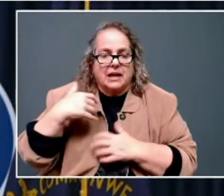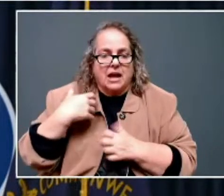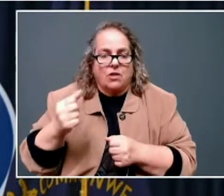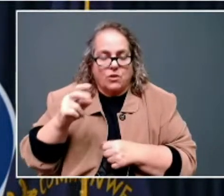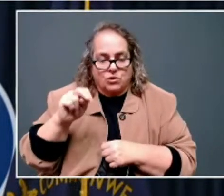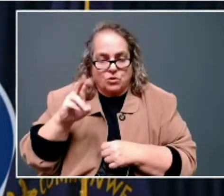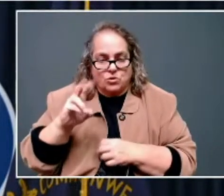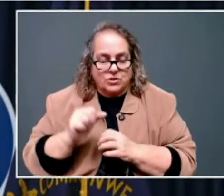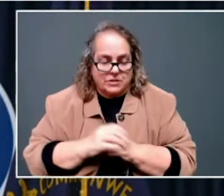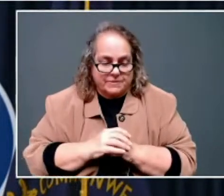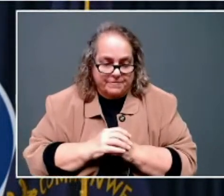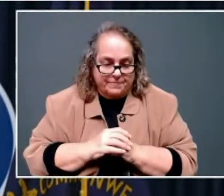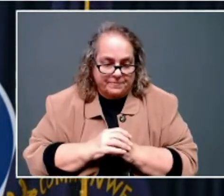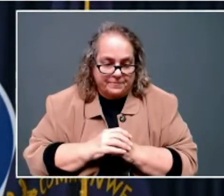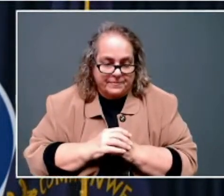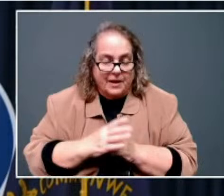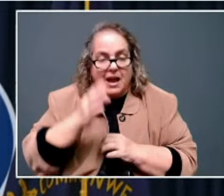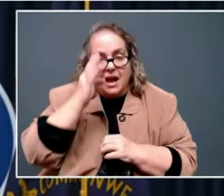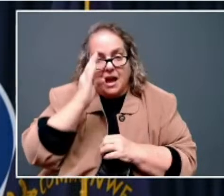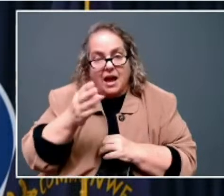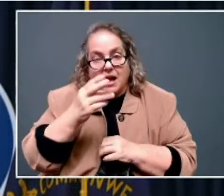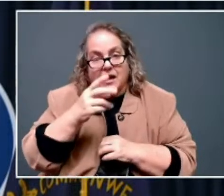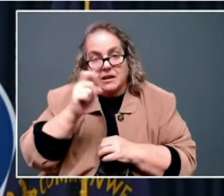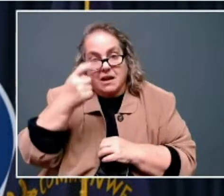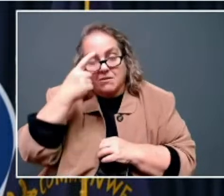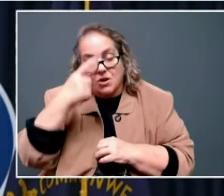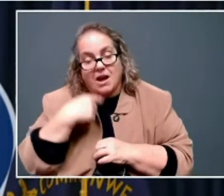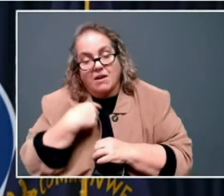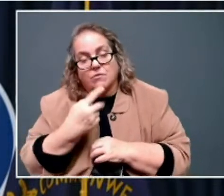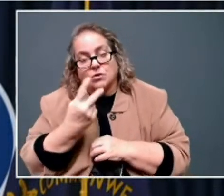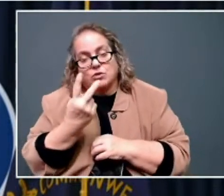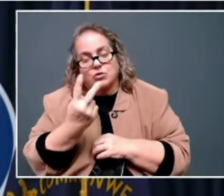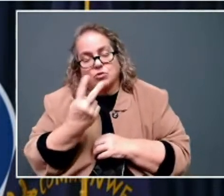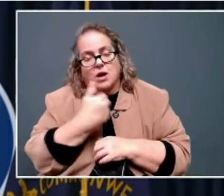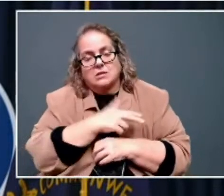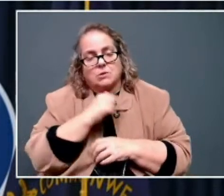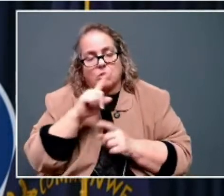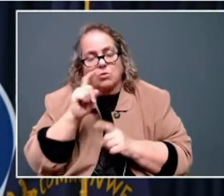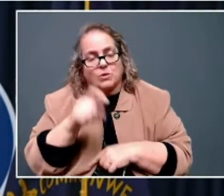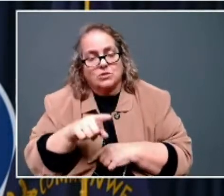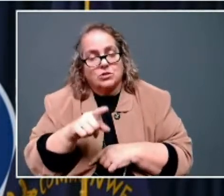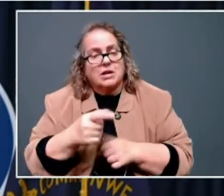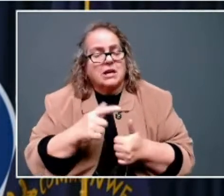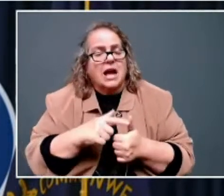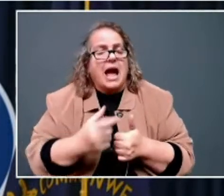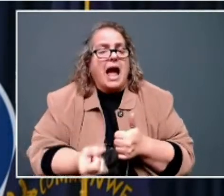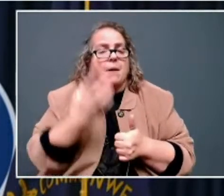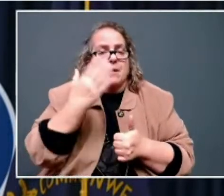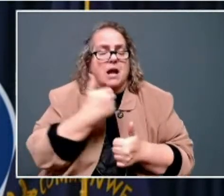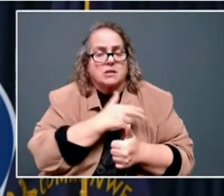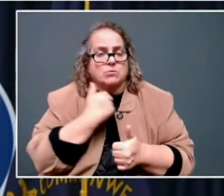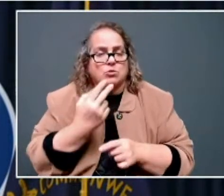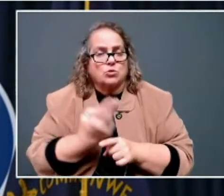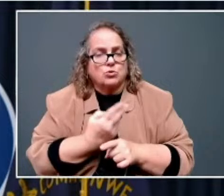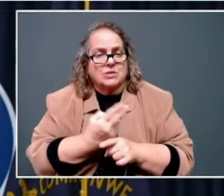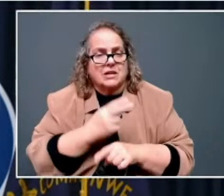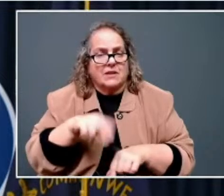Hi, Governor. I have a couple of hospital questions. Do you know how many hospitals are using the National